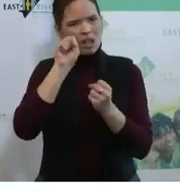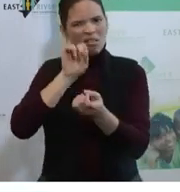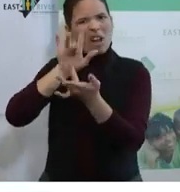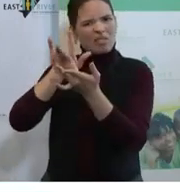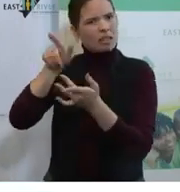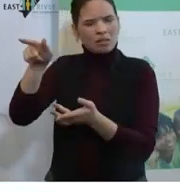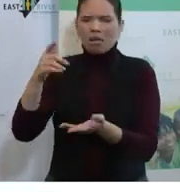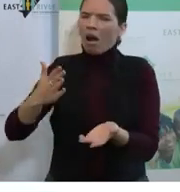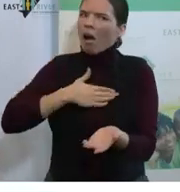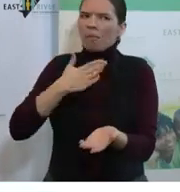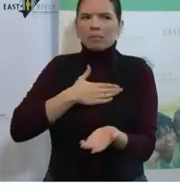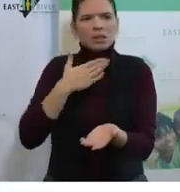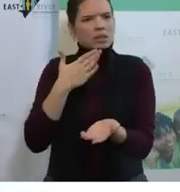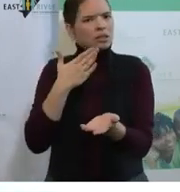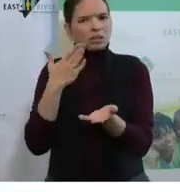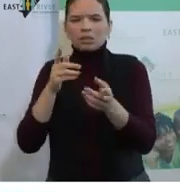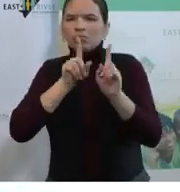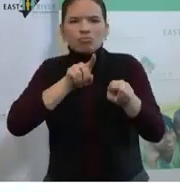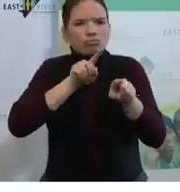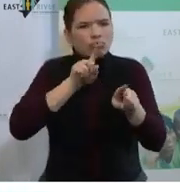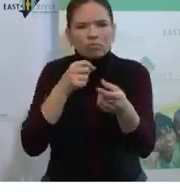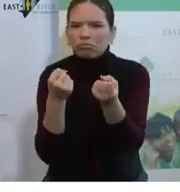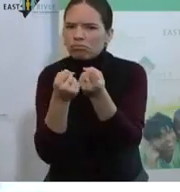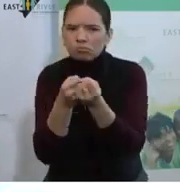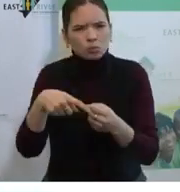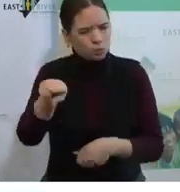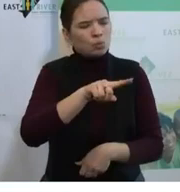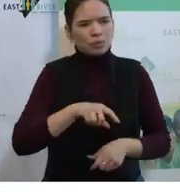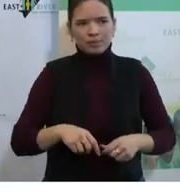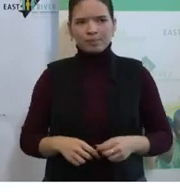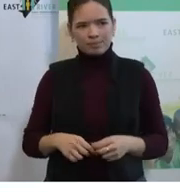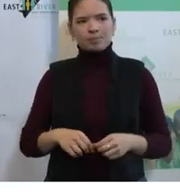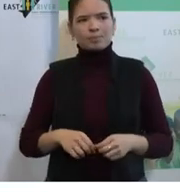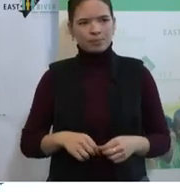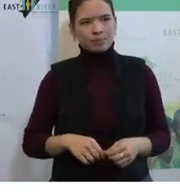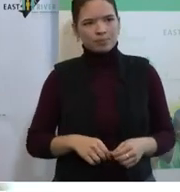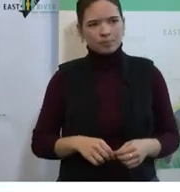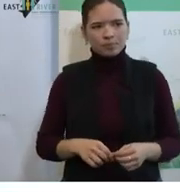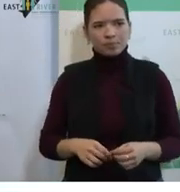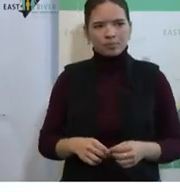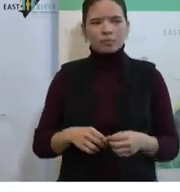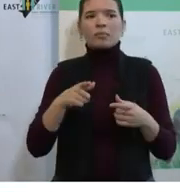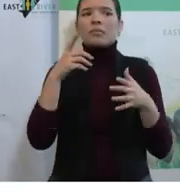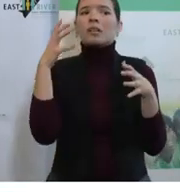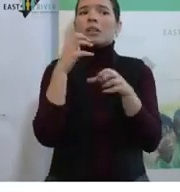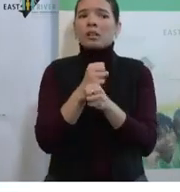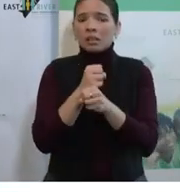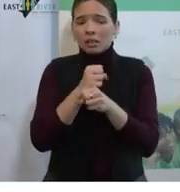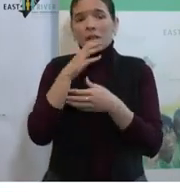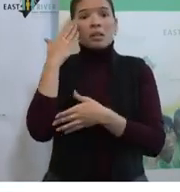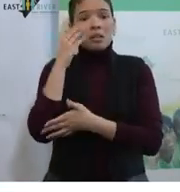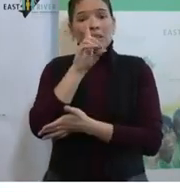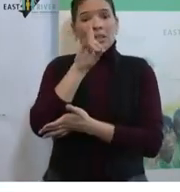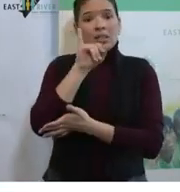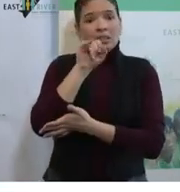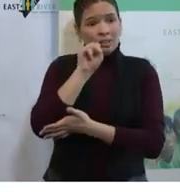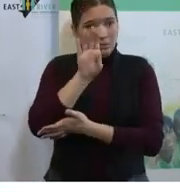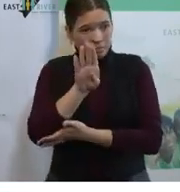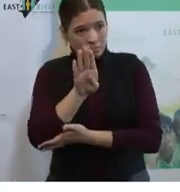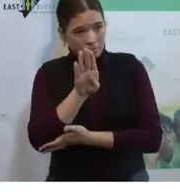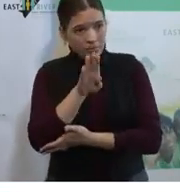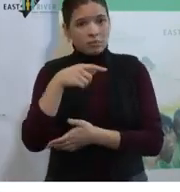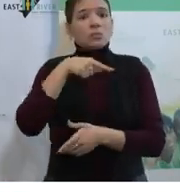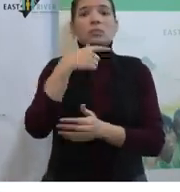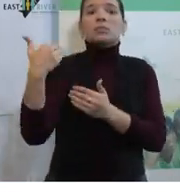have, particularly during the Q&A period. A little bit about DSB, as the mayor mentioned, we're also charged with making sure that